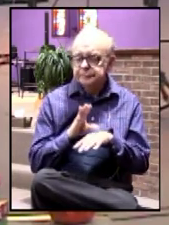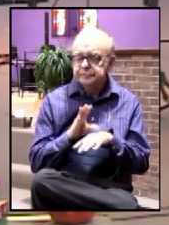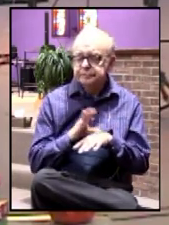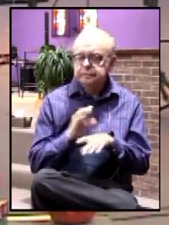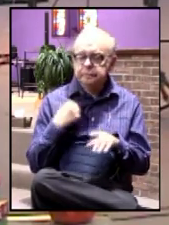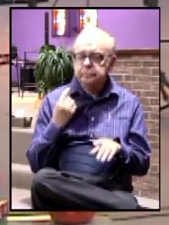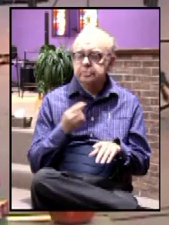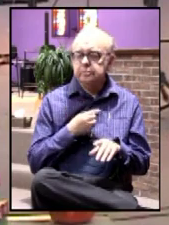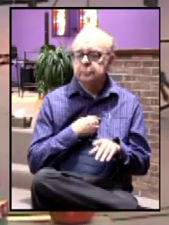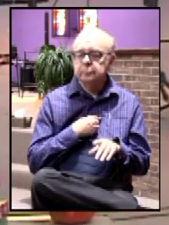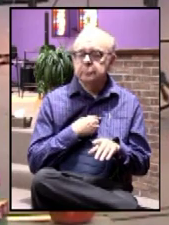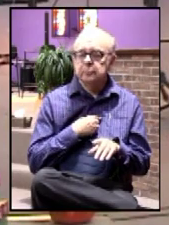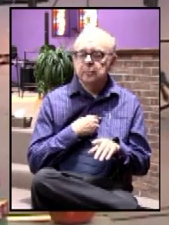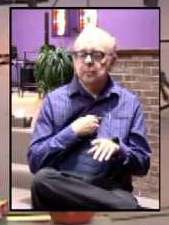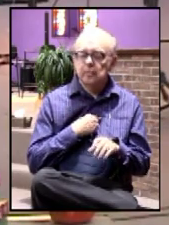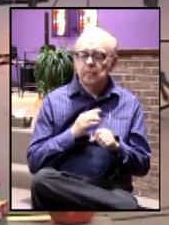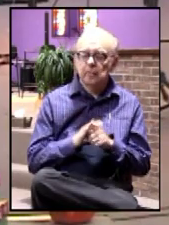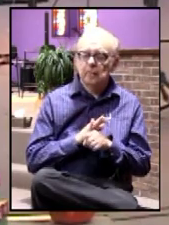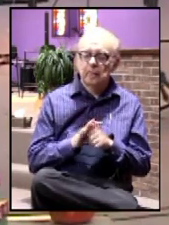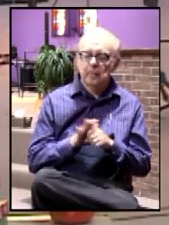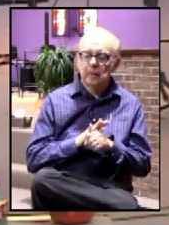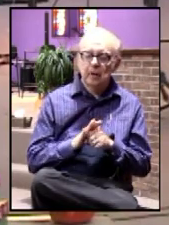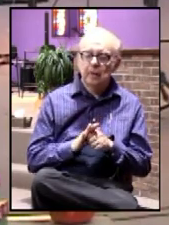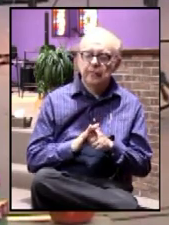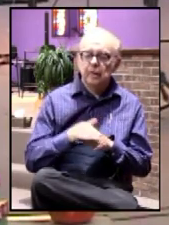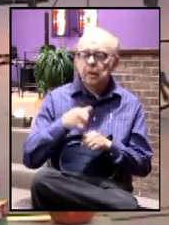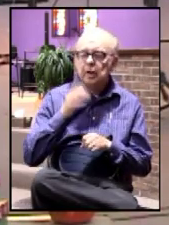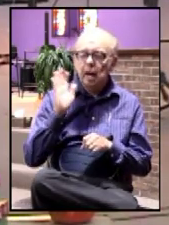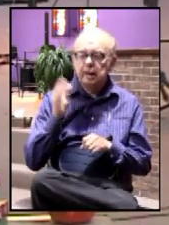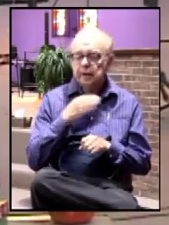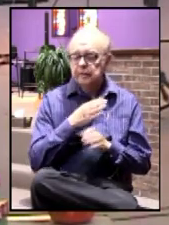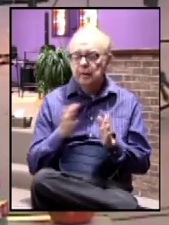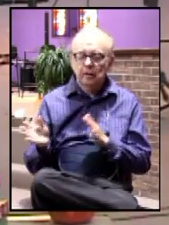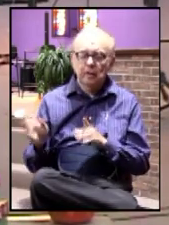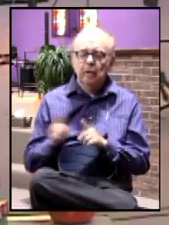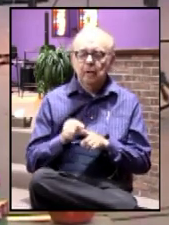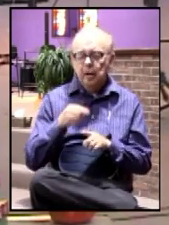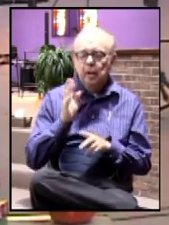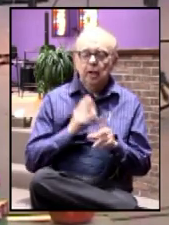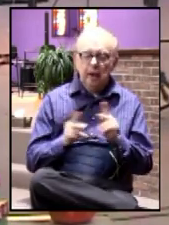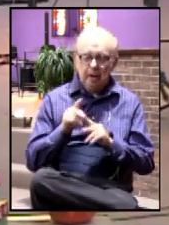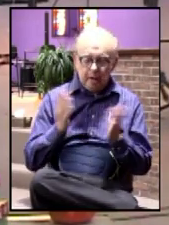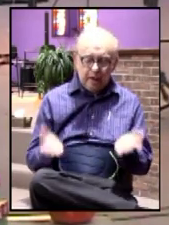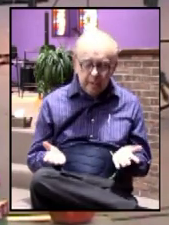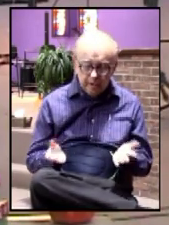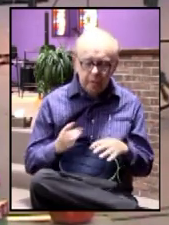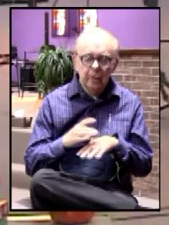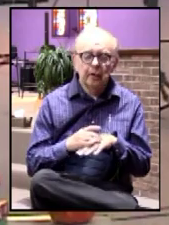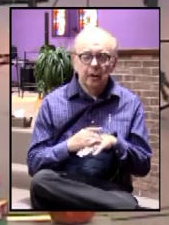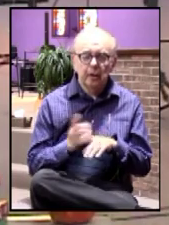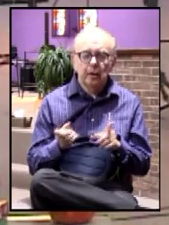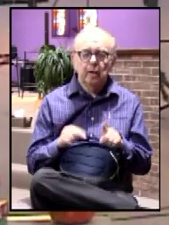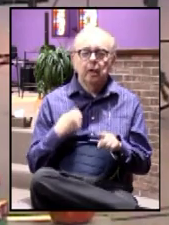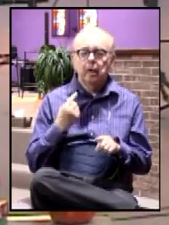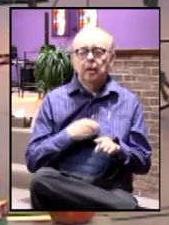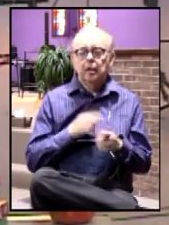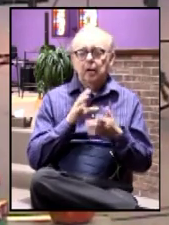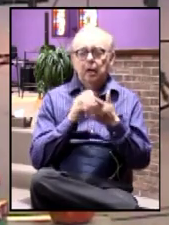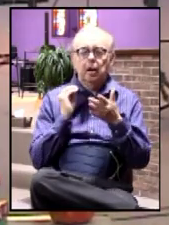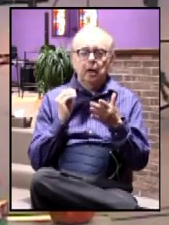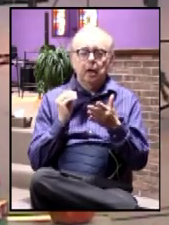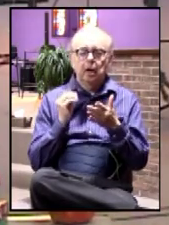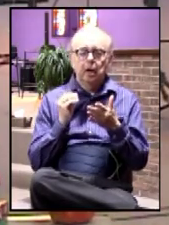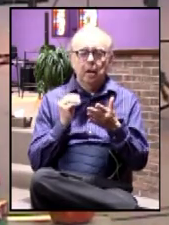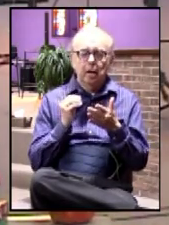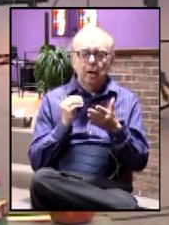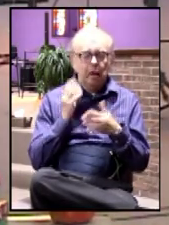church, we fulfill the purpose of God as God's people here on this earth when we